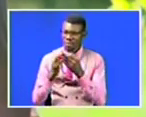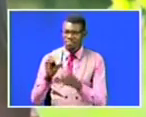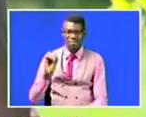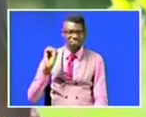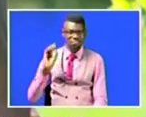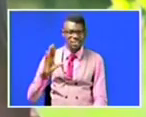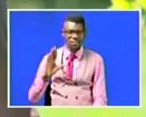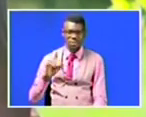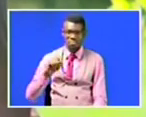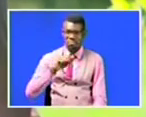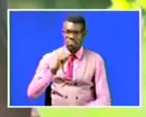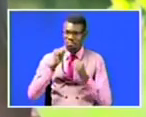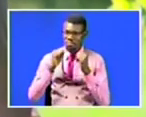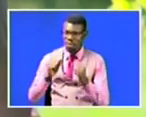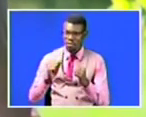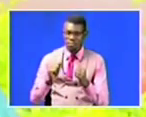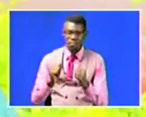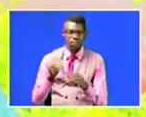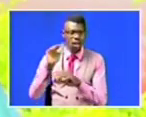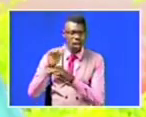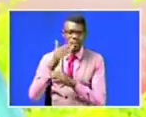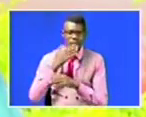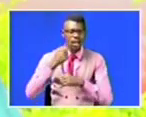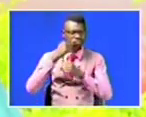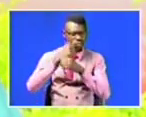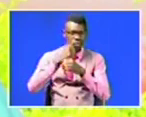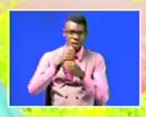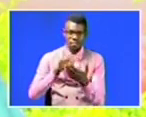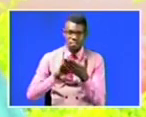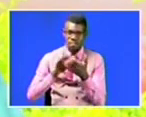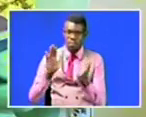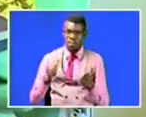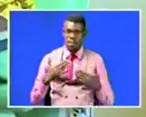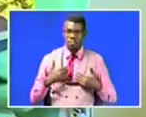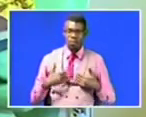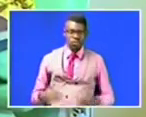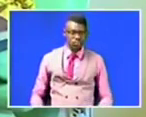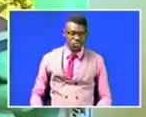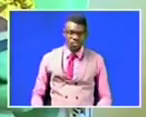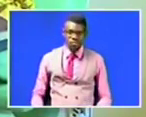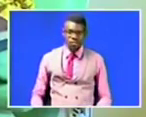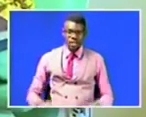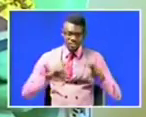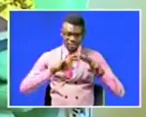wish is more and more would be done so that people are diagnosed